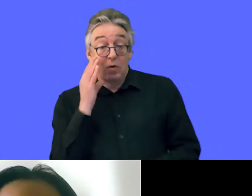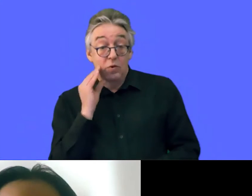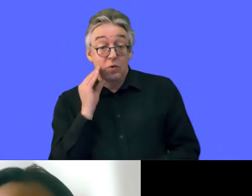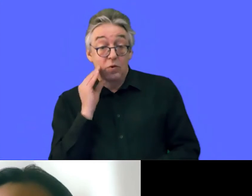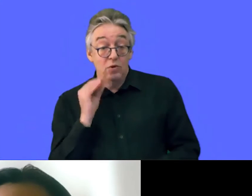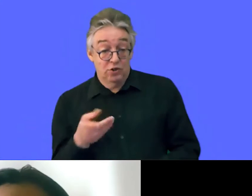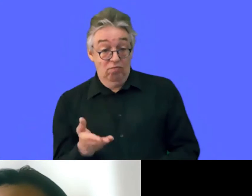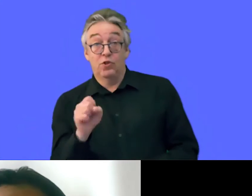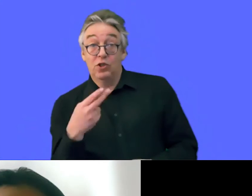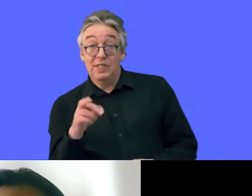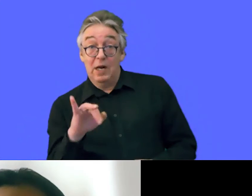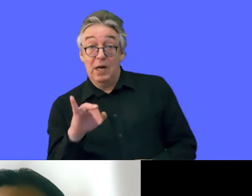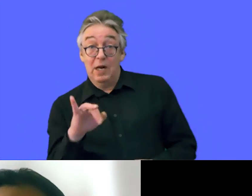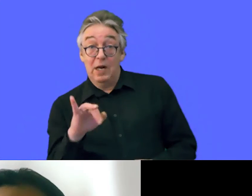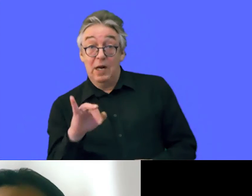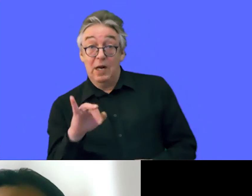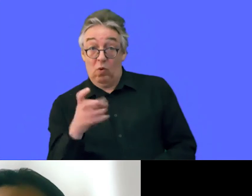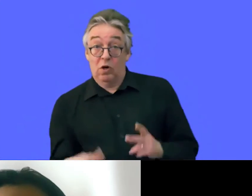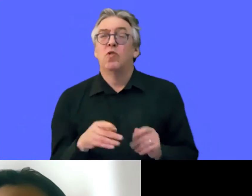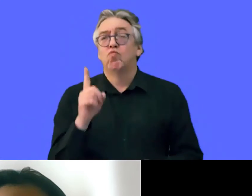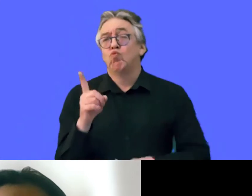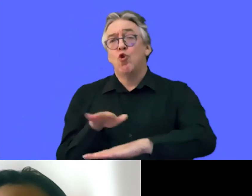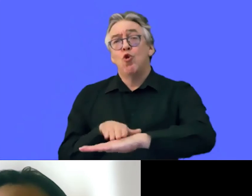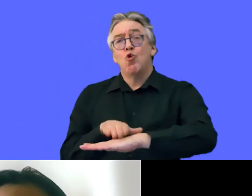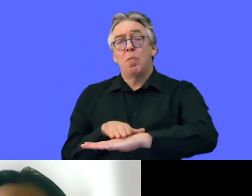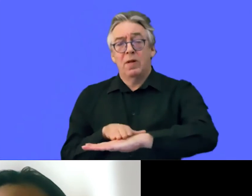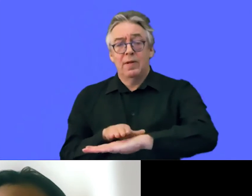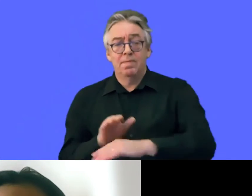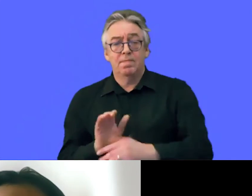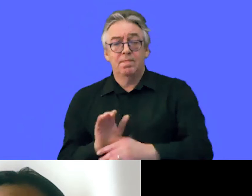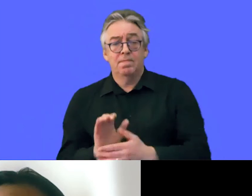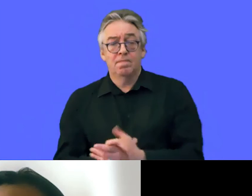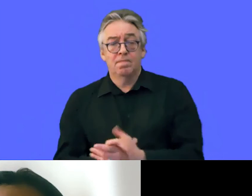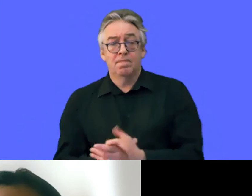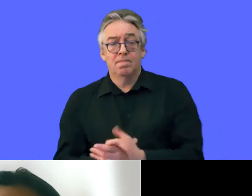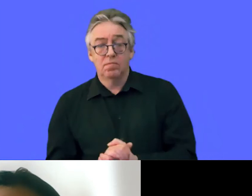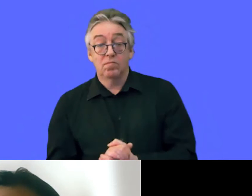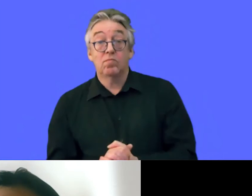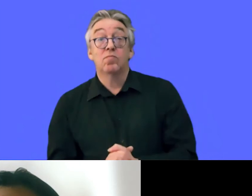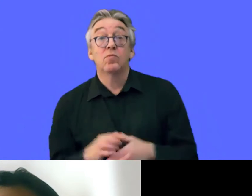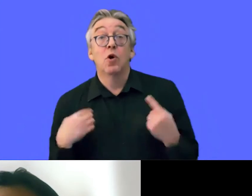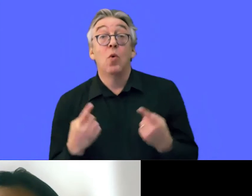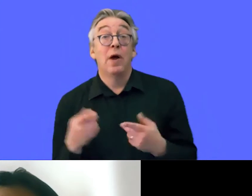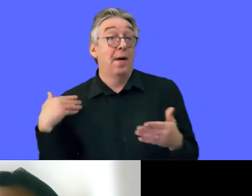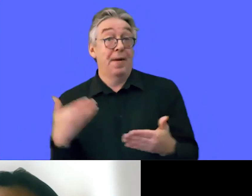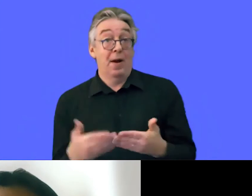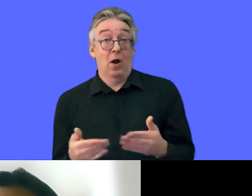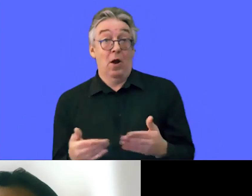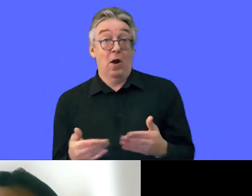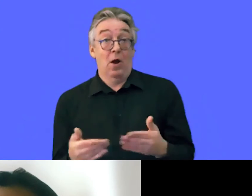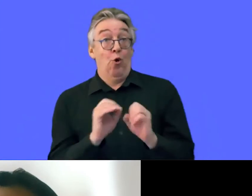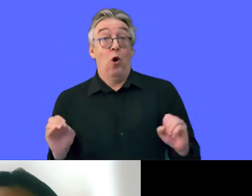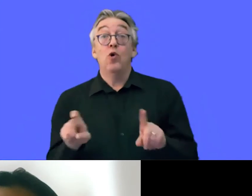just one comment from my side is that we actually haven't done any survey per se